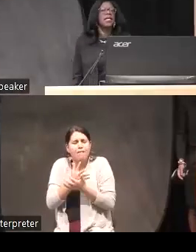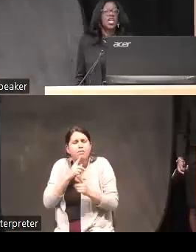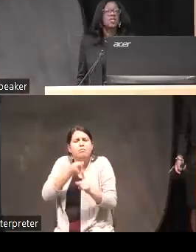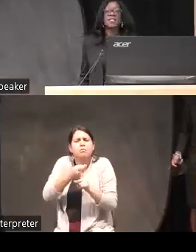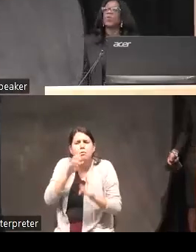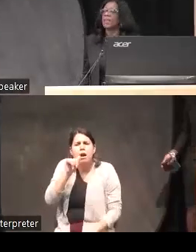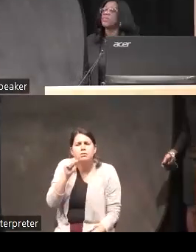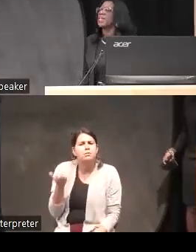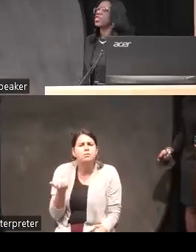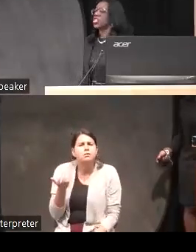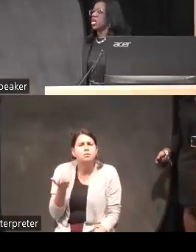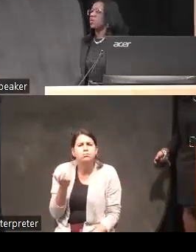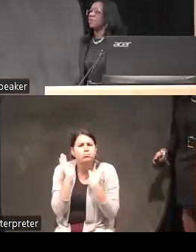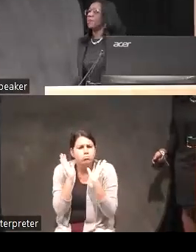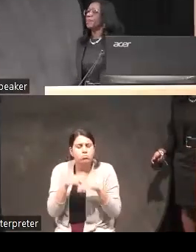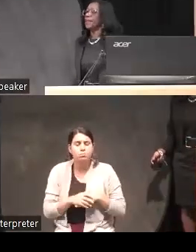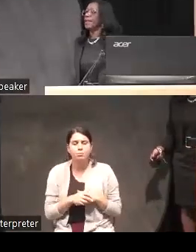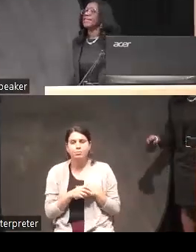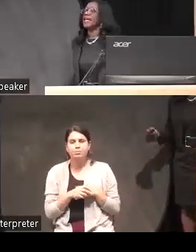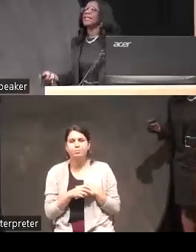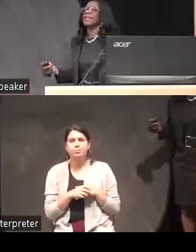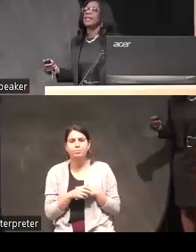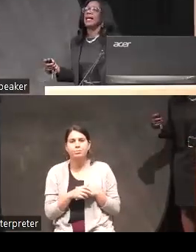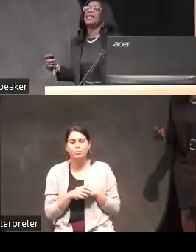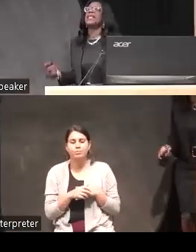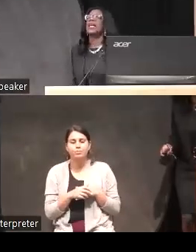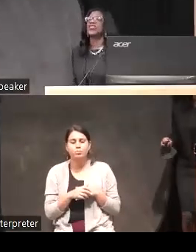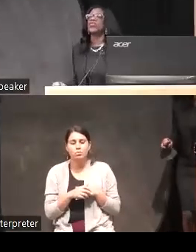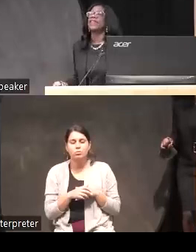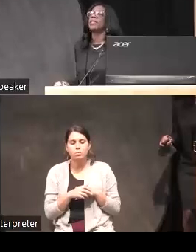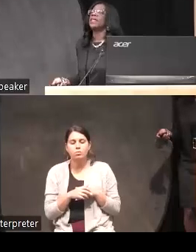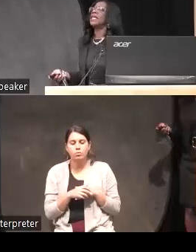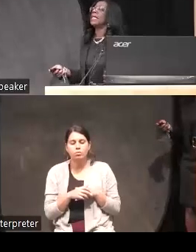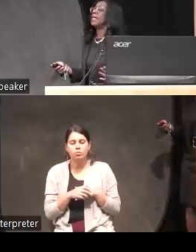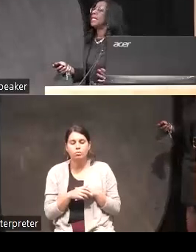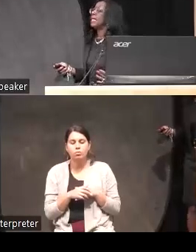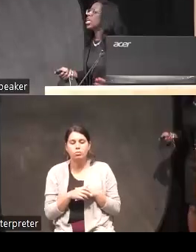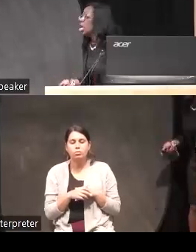In Just Medicine, what I'm trying to show is that a non-trivial